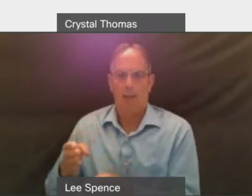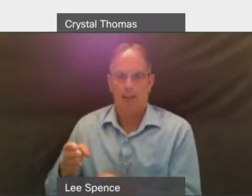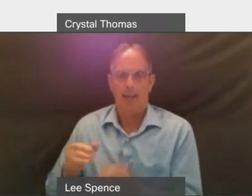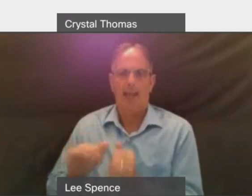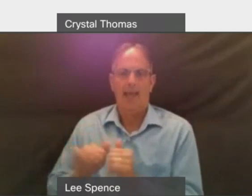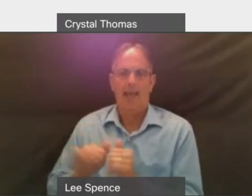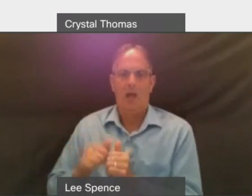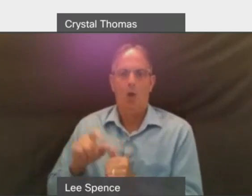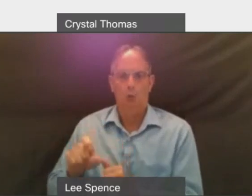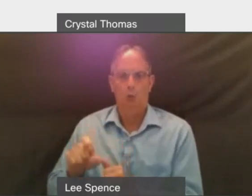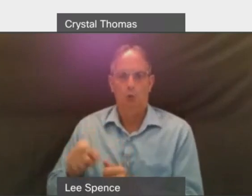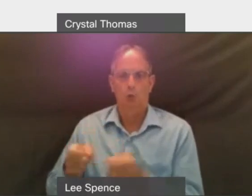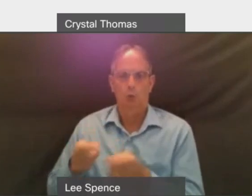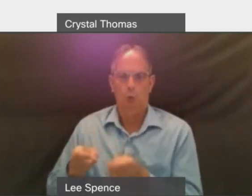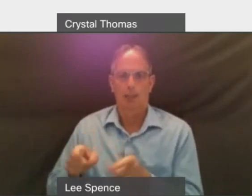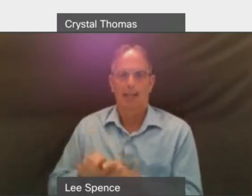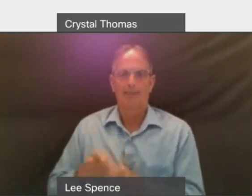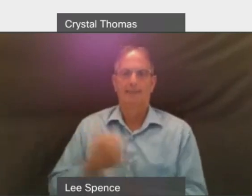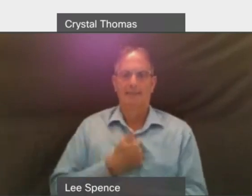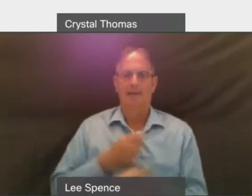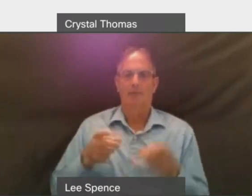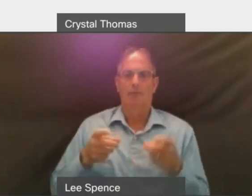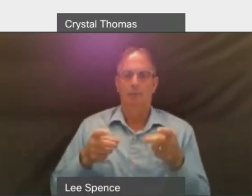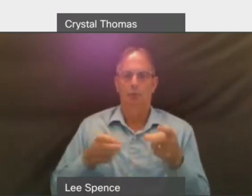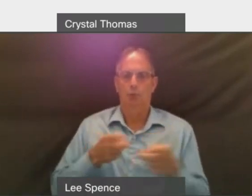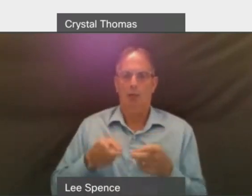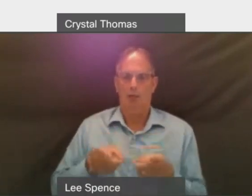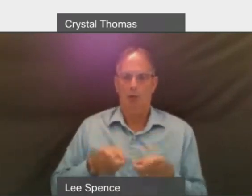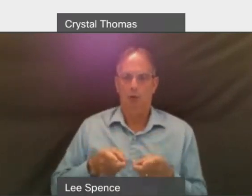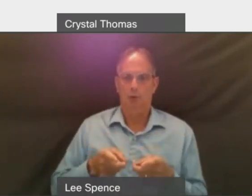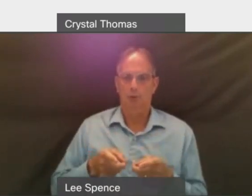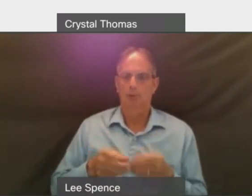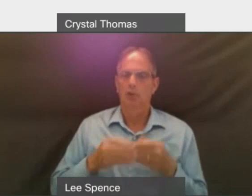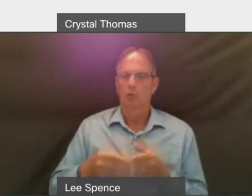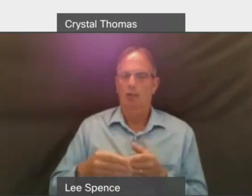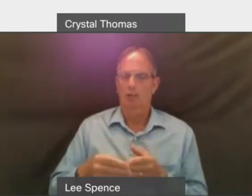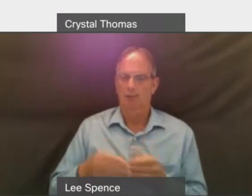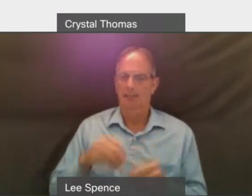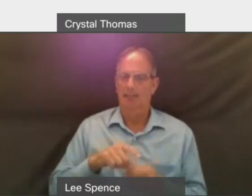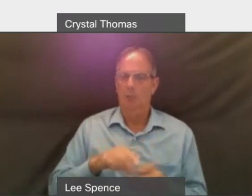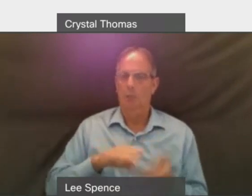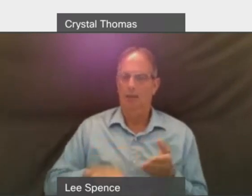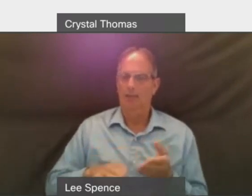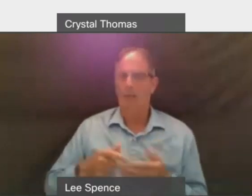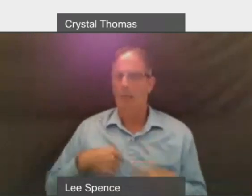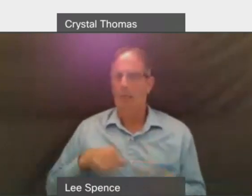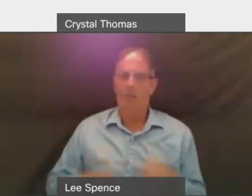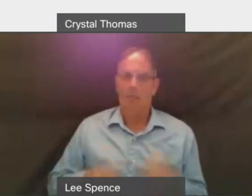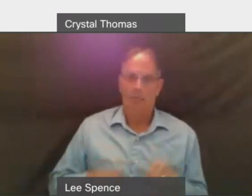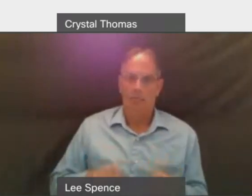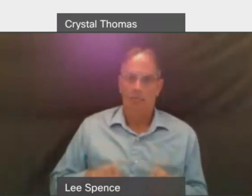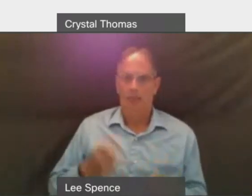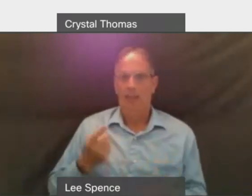controlled as self-direction is written in the waiver. Those uncertainties in May of last year